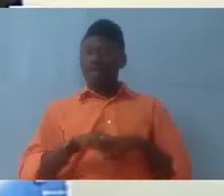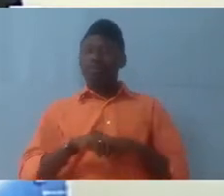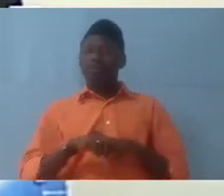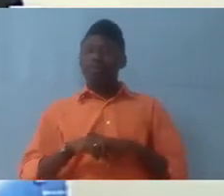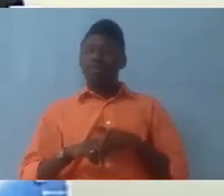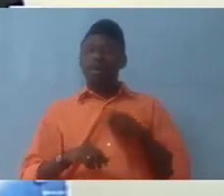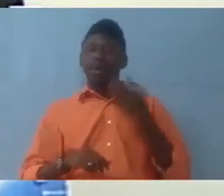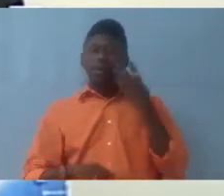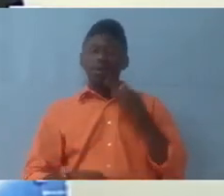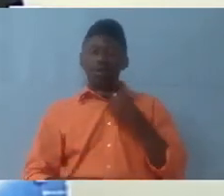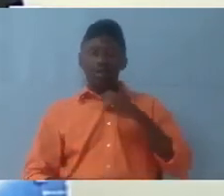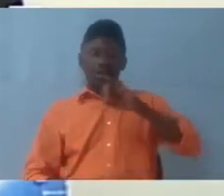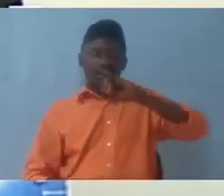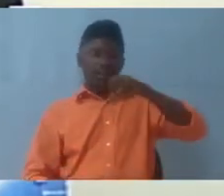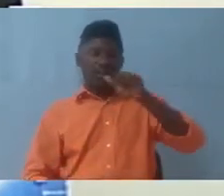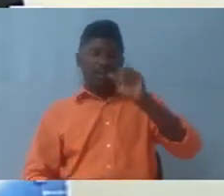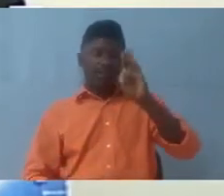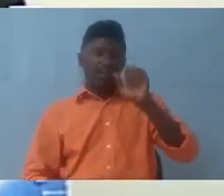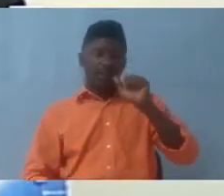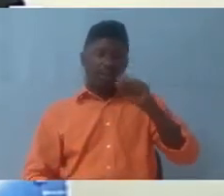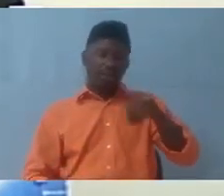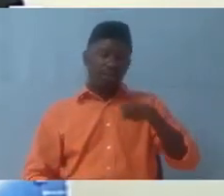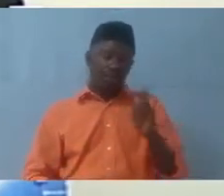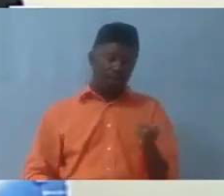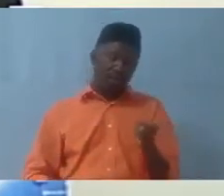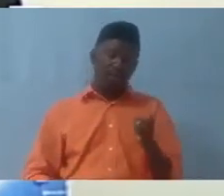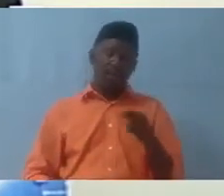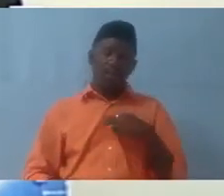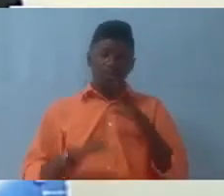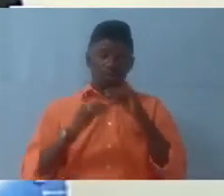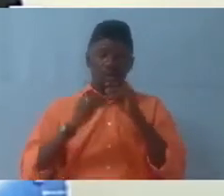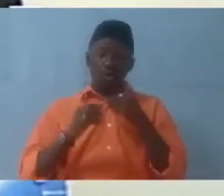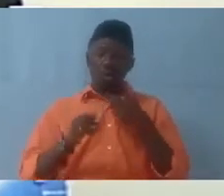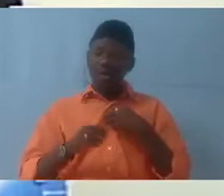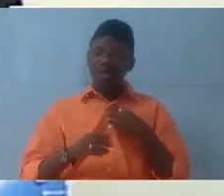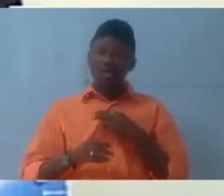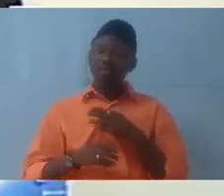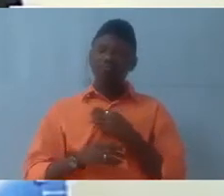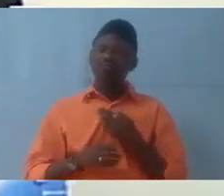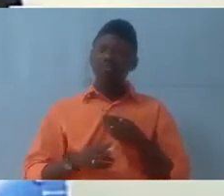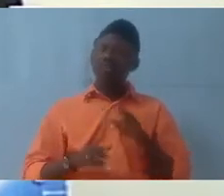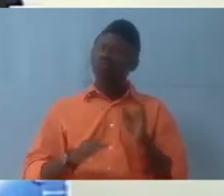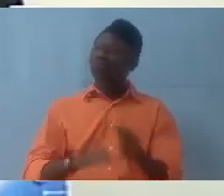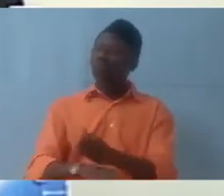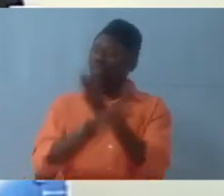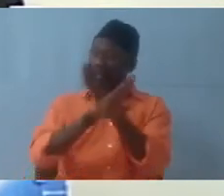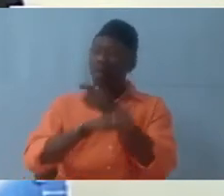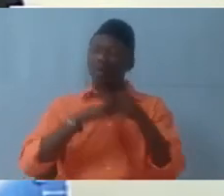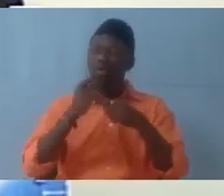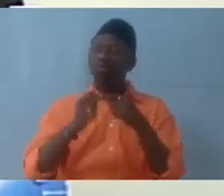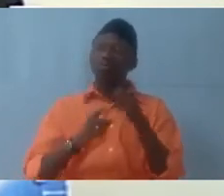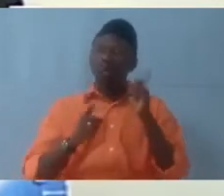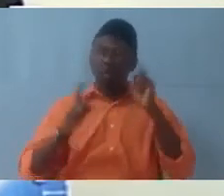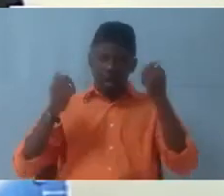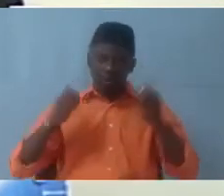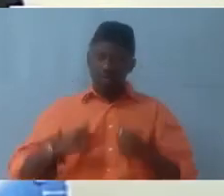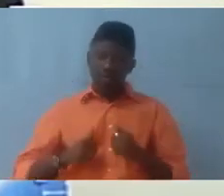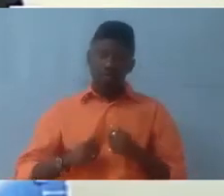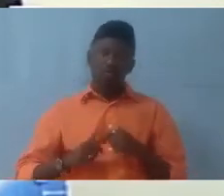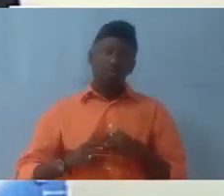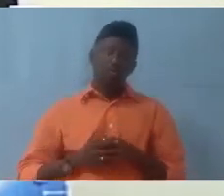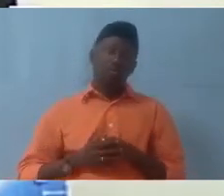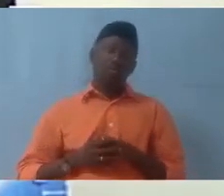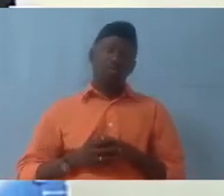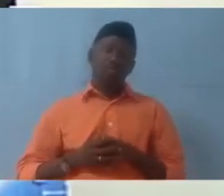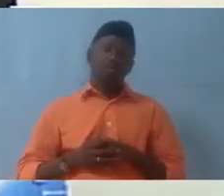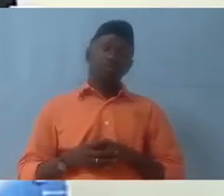when his worship Jabang spoke in very strong terms and condemned these actions jamono bi nga xamene worship Jabang waxna ci ay cadeau yi wer